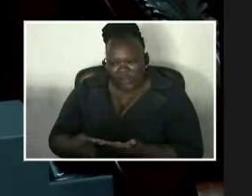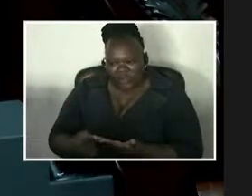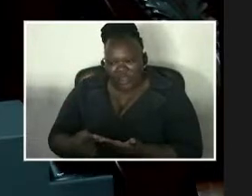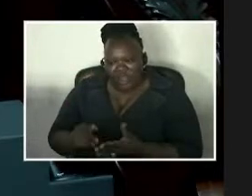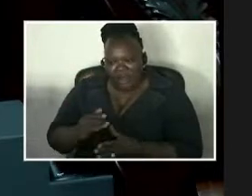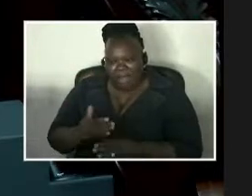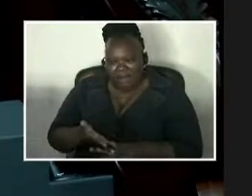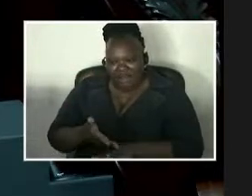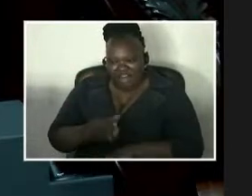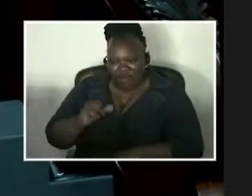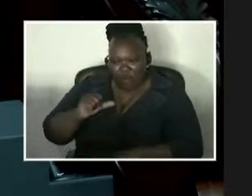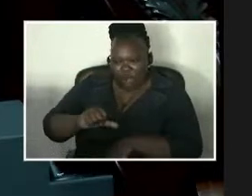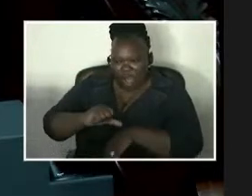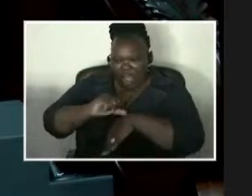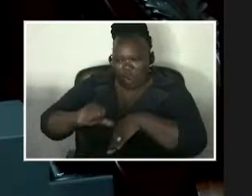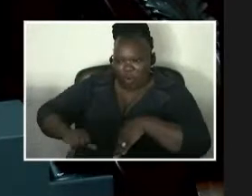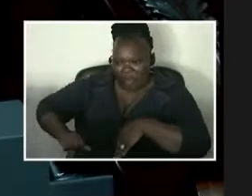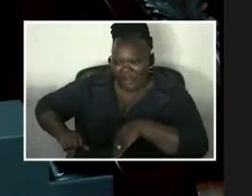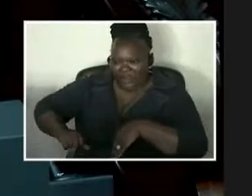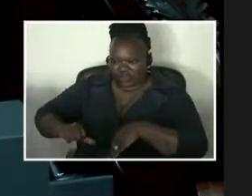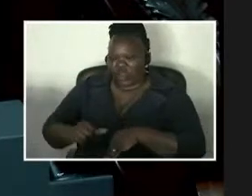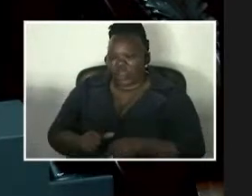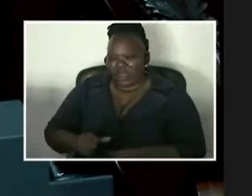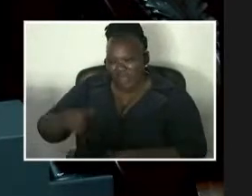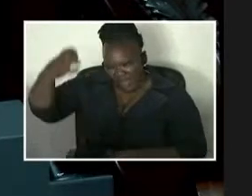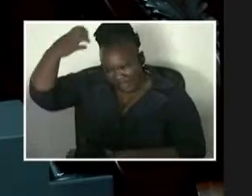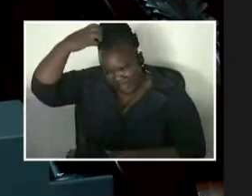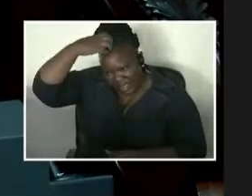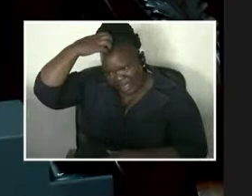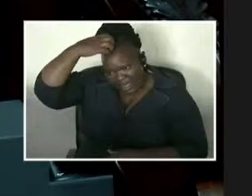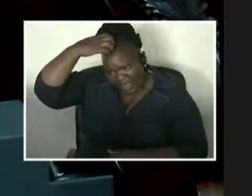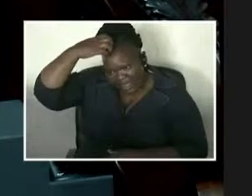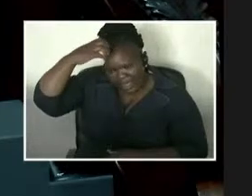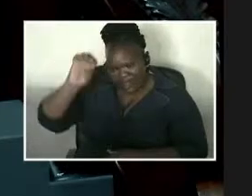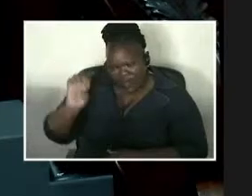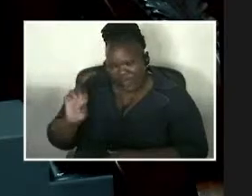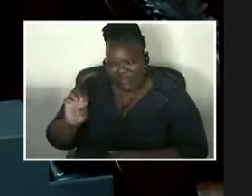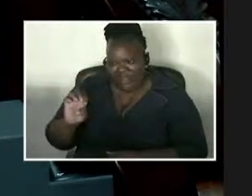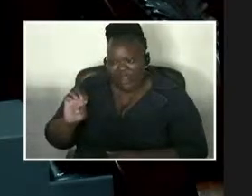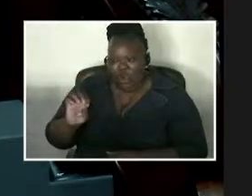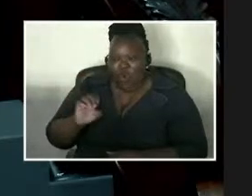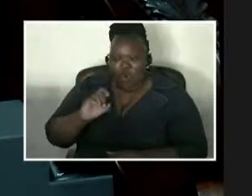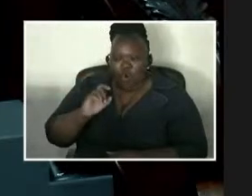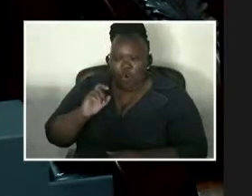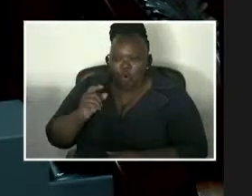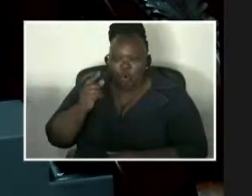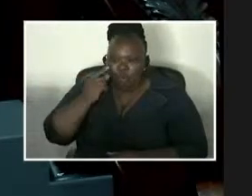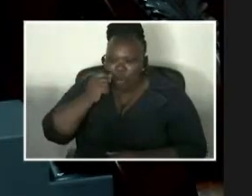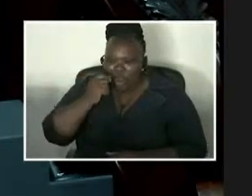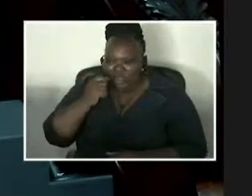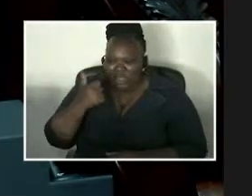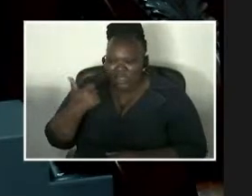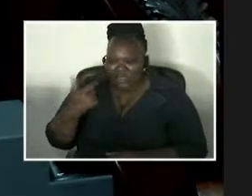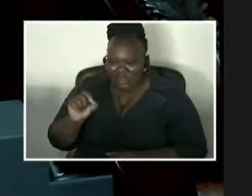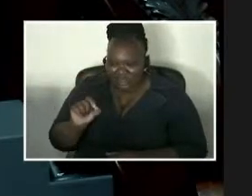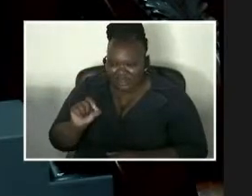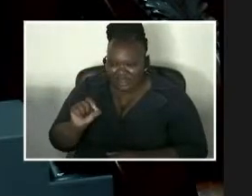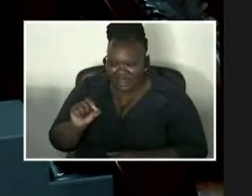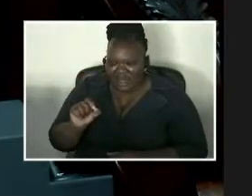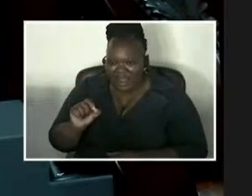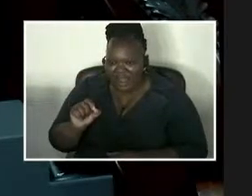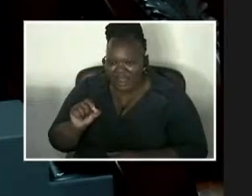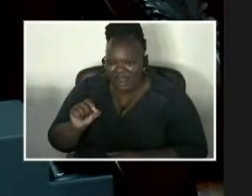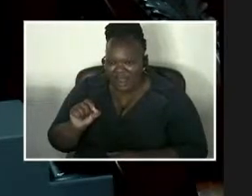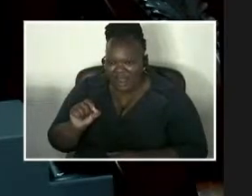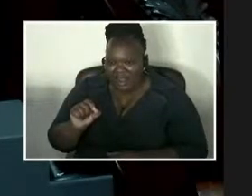operation at king edward hospital a 60 year old man with a vascular necrosis of the head of